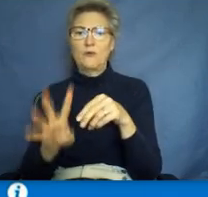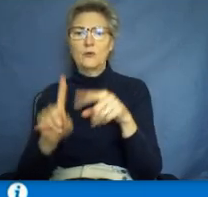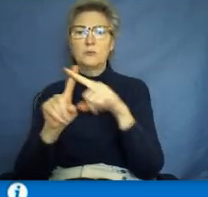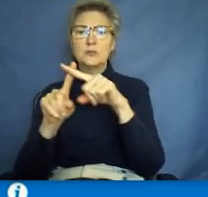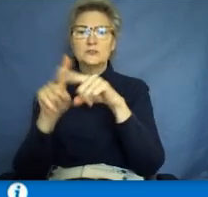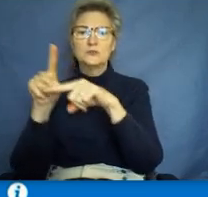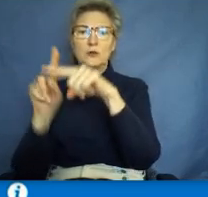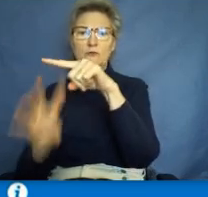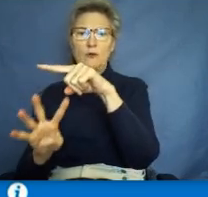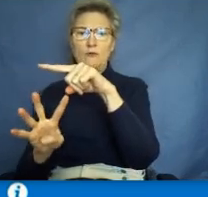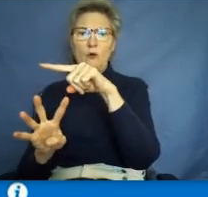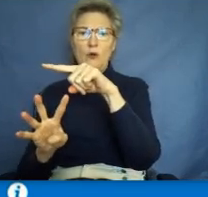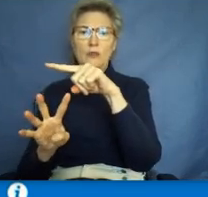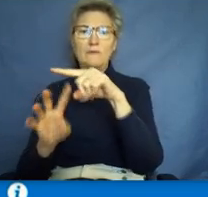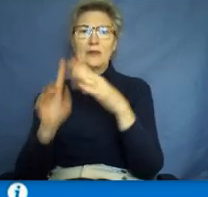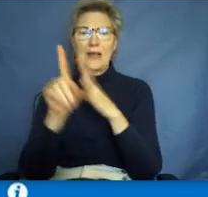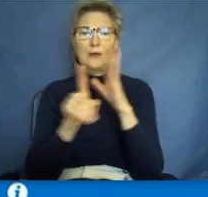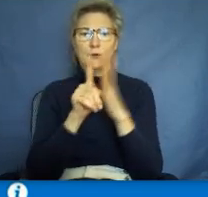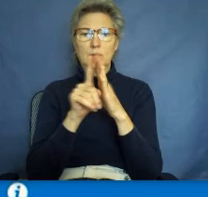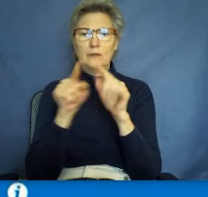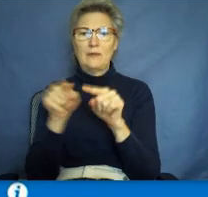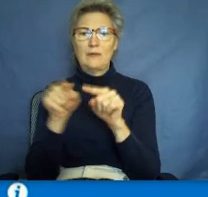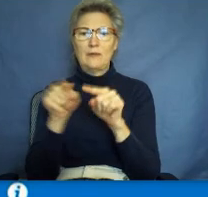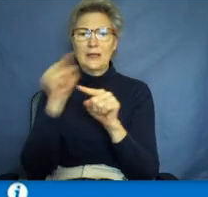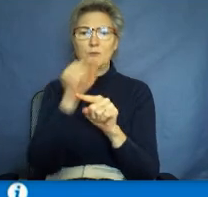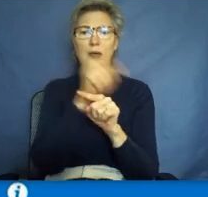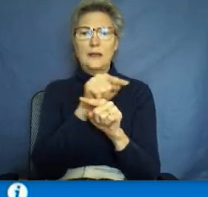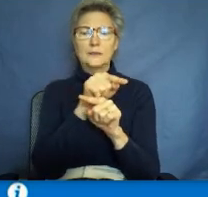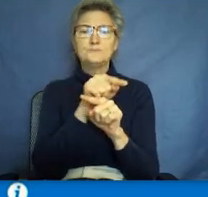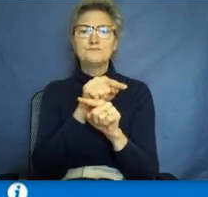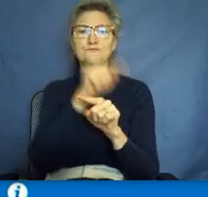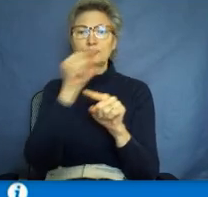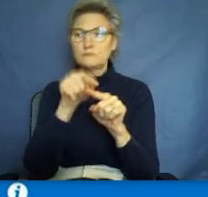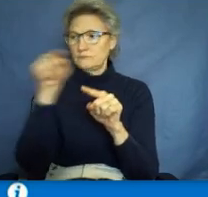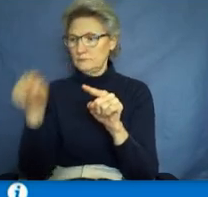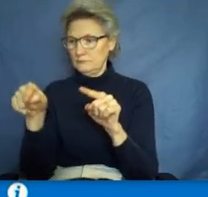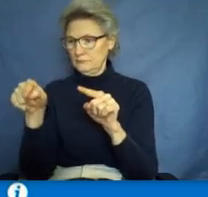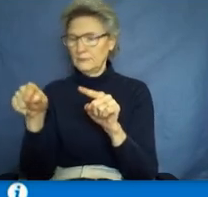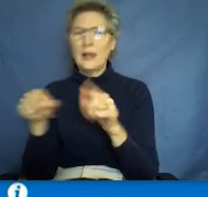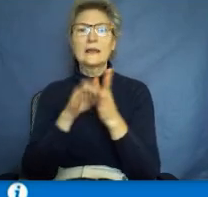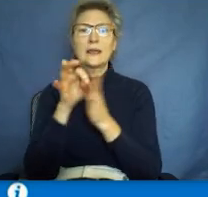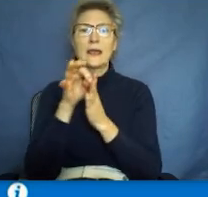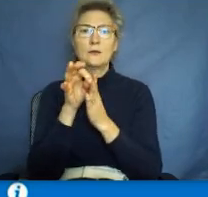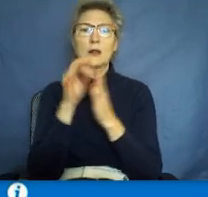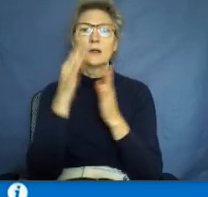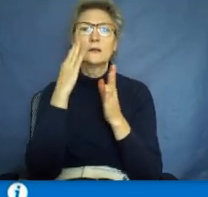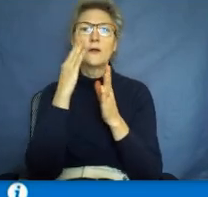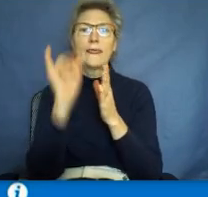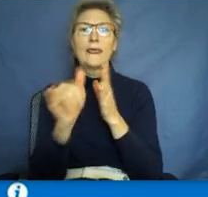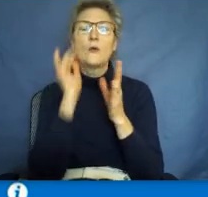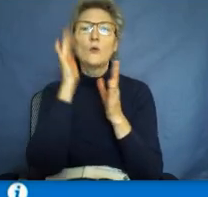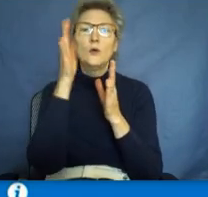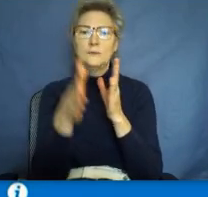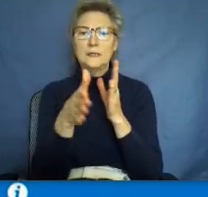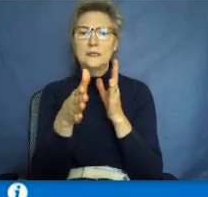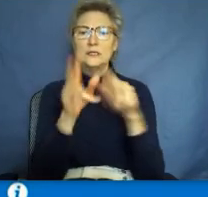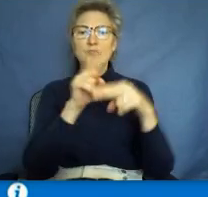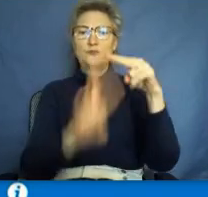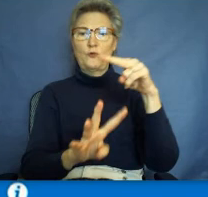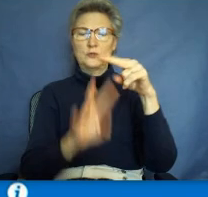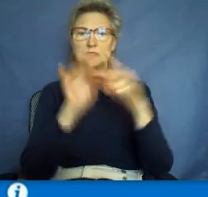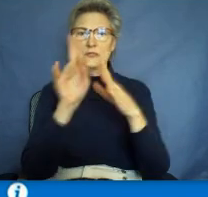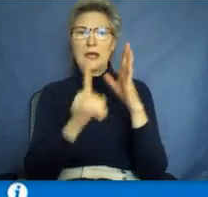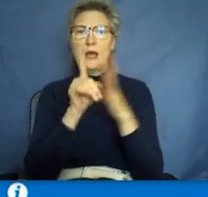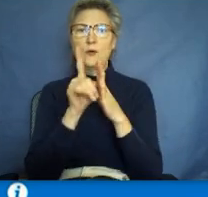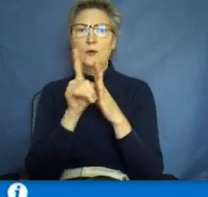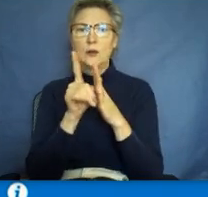hour longer. So I'm counting by increments of 2/4. I'm counting by increments of 1/4. And now